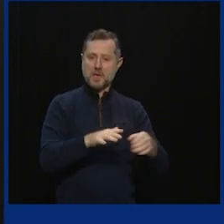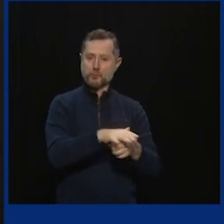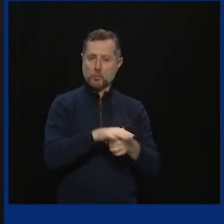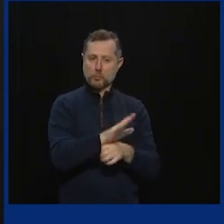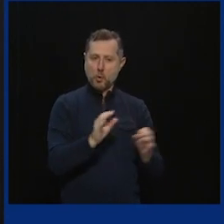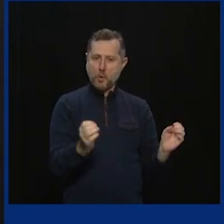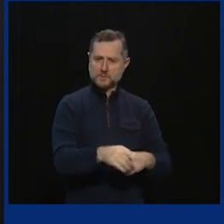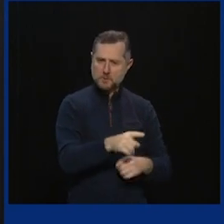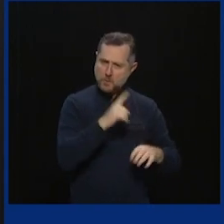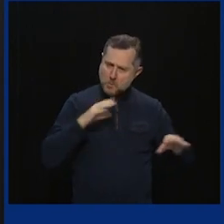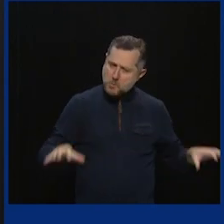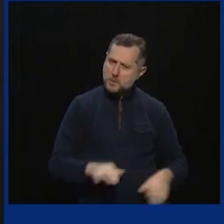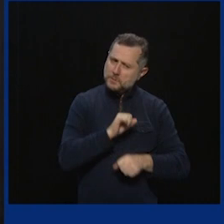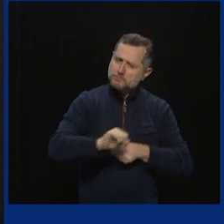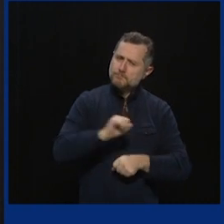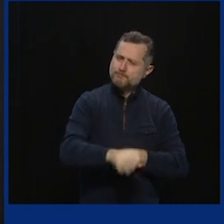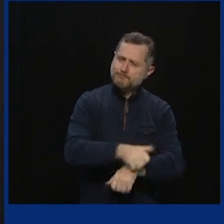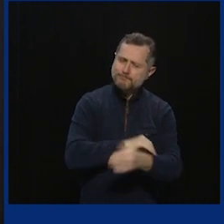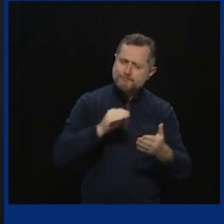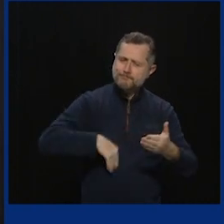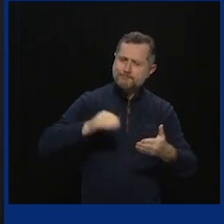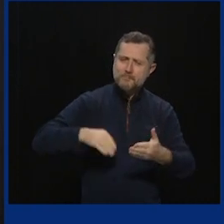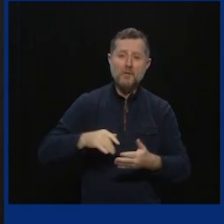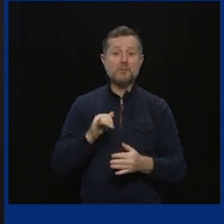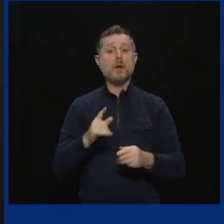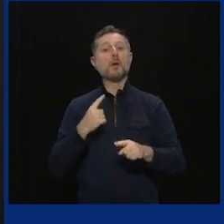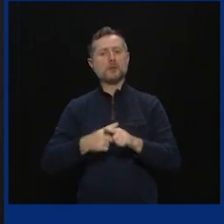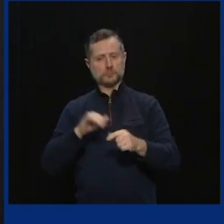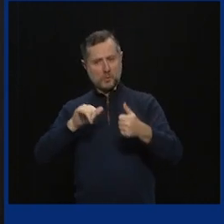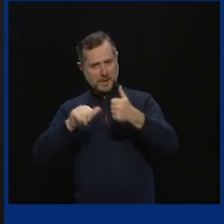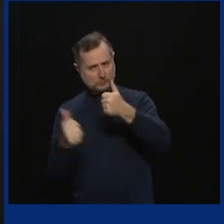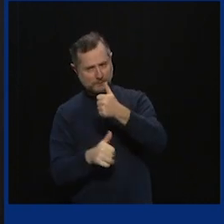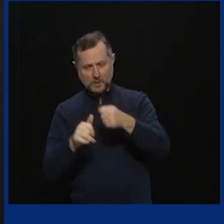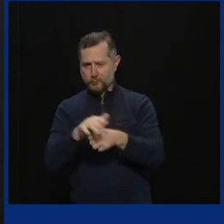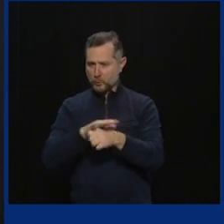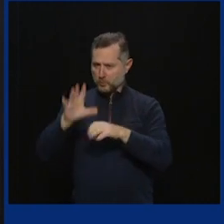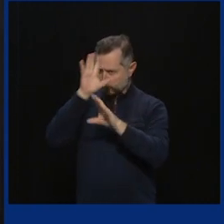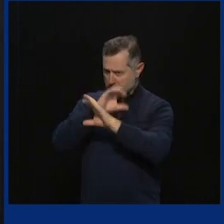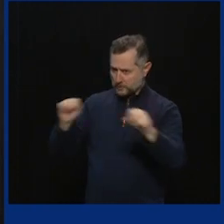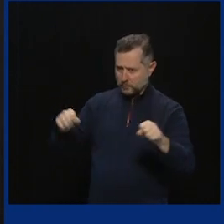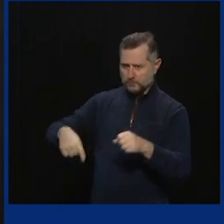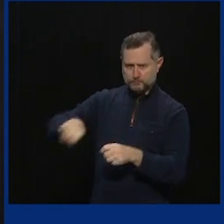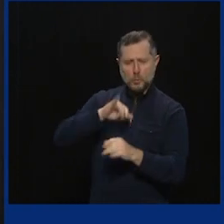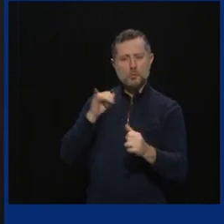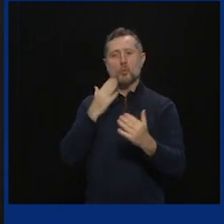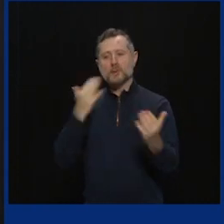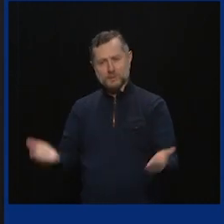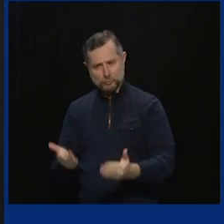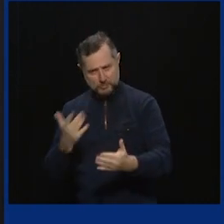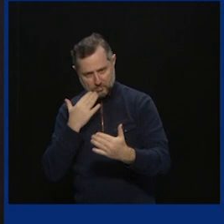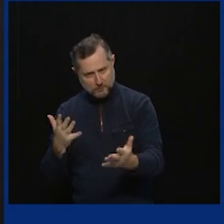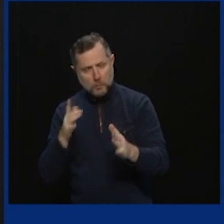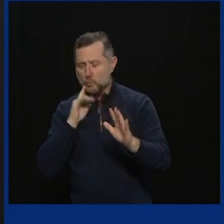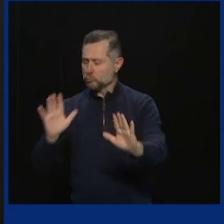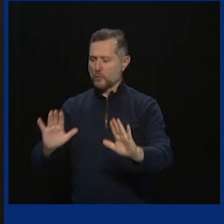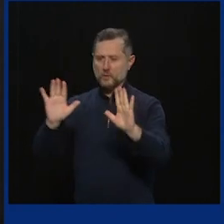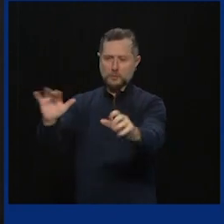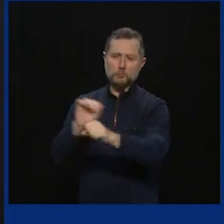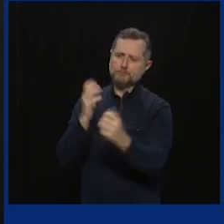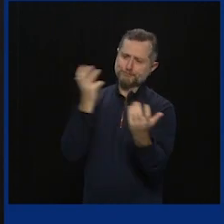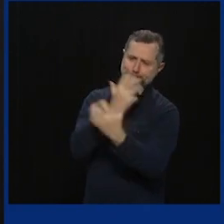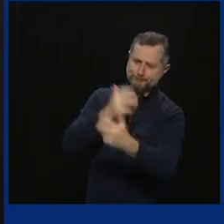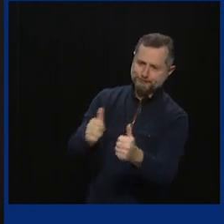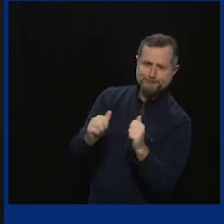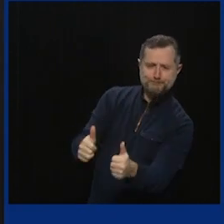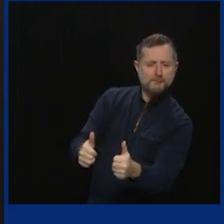Katz, who's the Deputy Borough President, not able to be here today, but who did a phenomenal job. I also want to thank, there were people from the